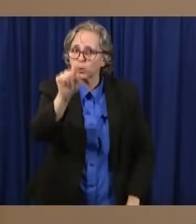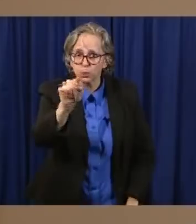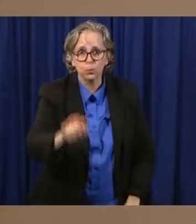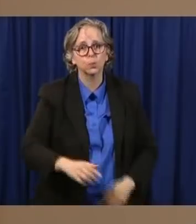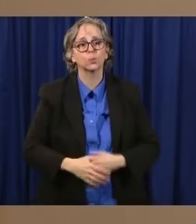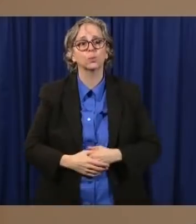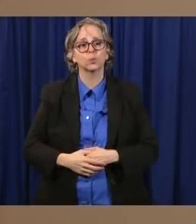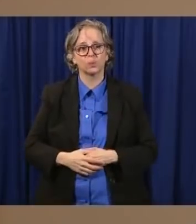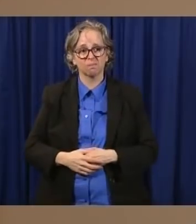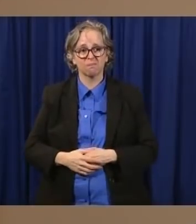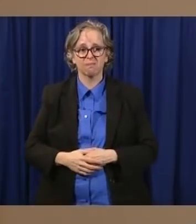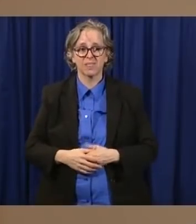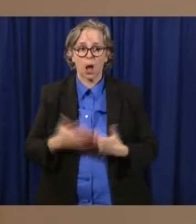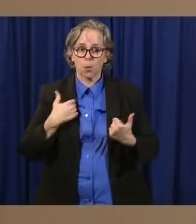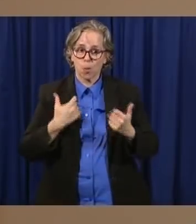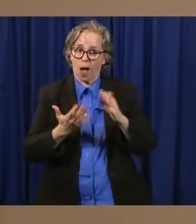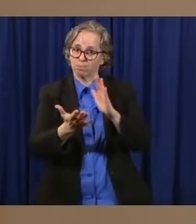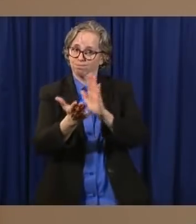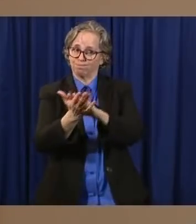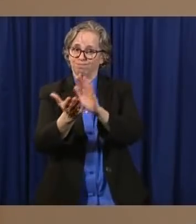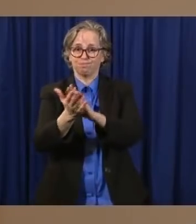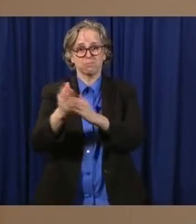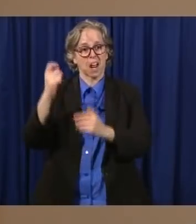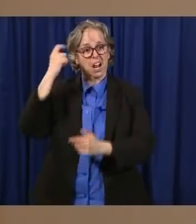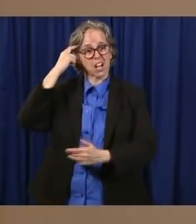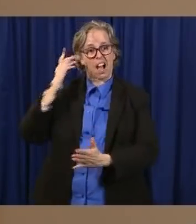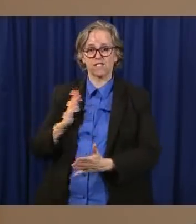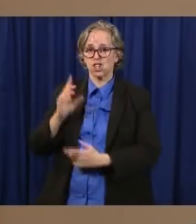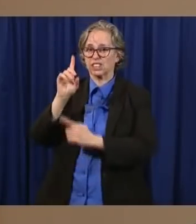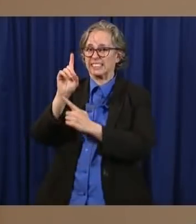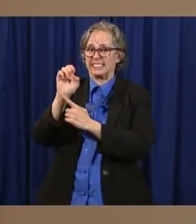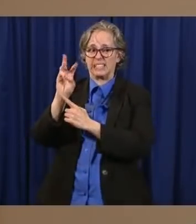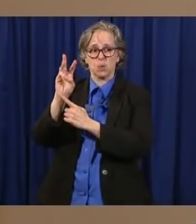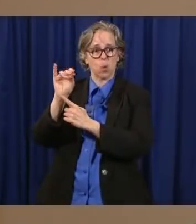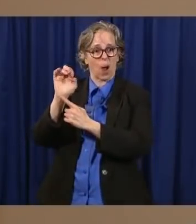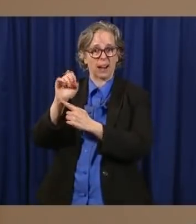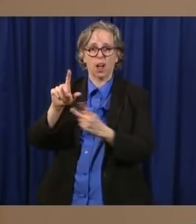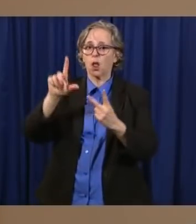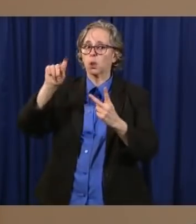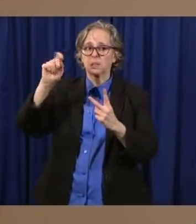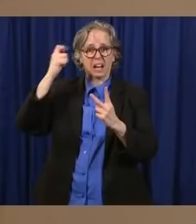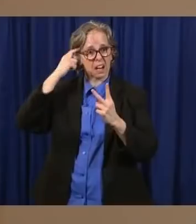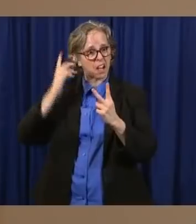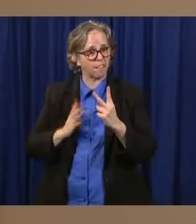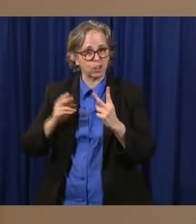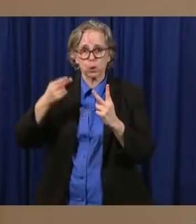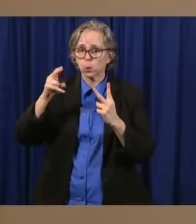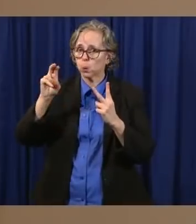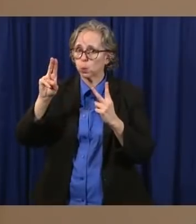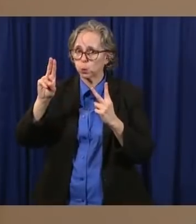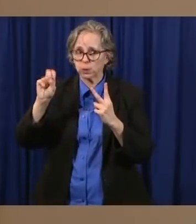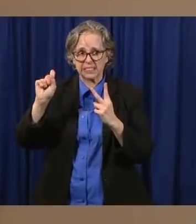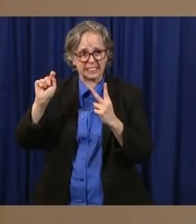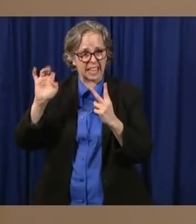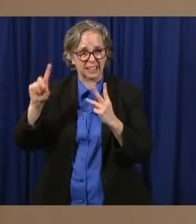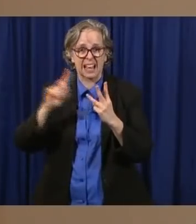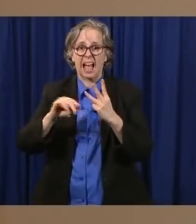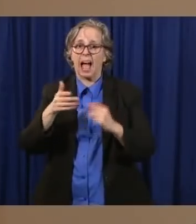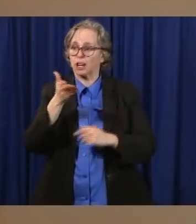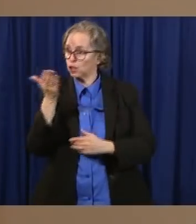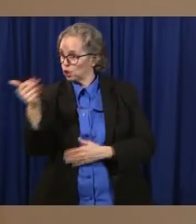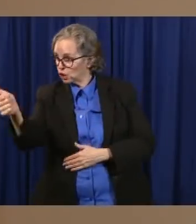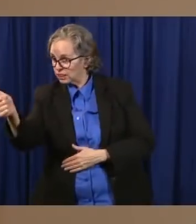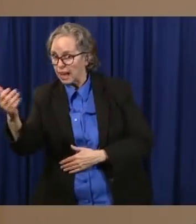commend, Governor DeWine, Lieutenant Governor Husted, and yourself, Dr. Atkins, for what you've